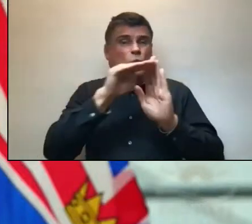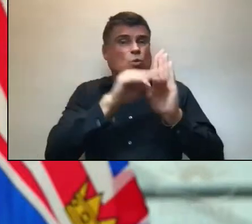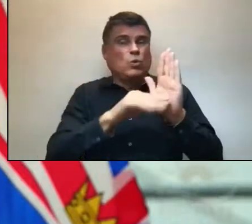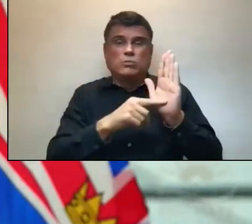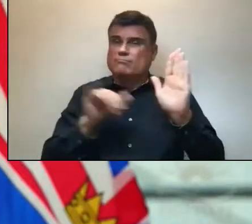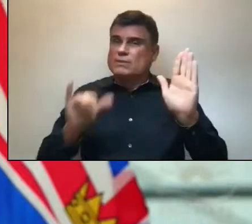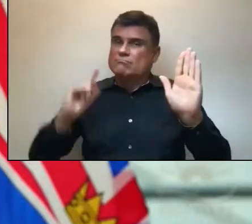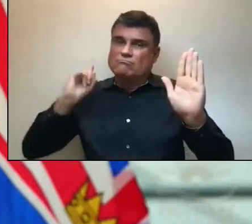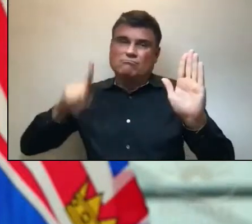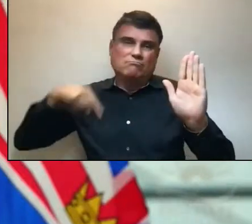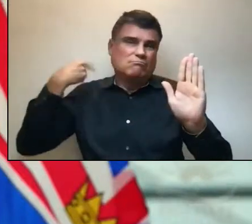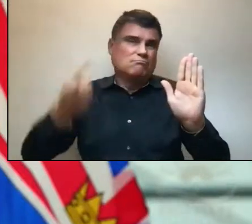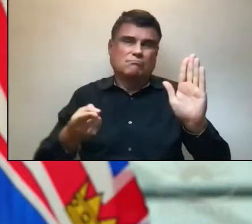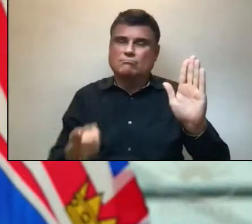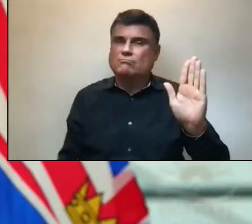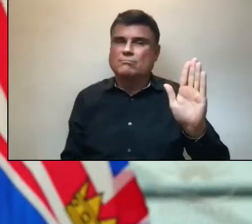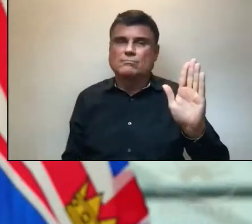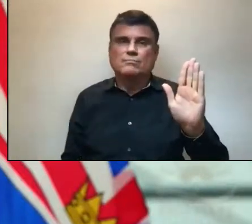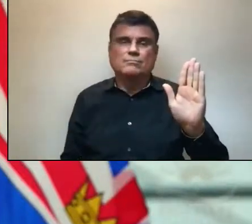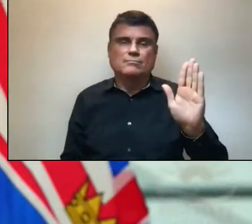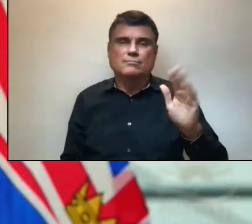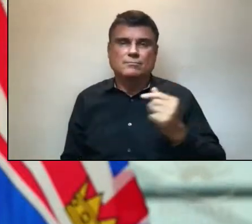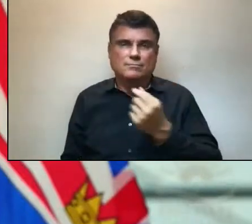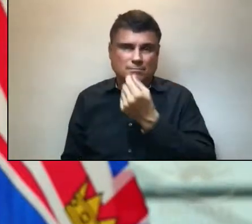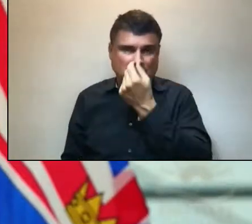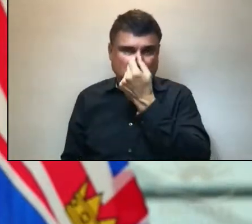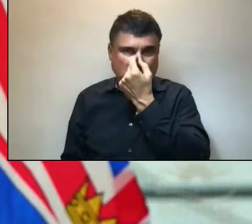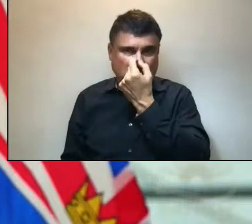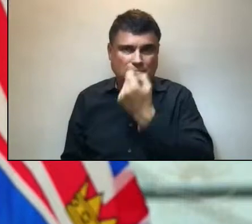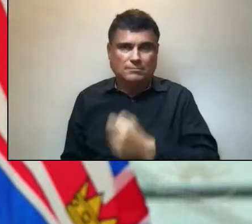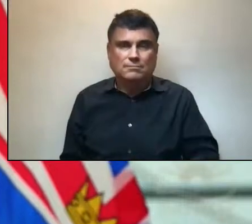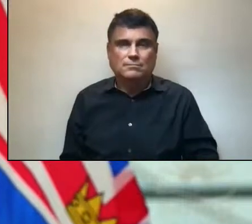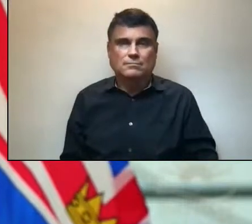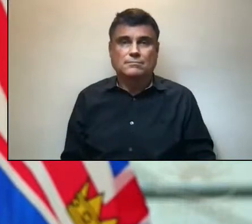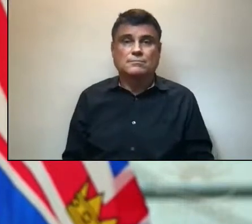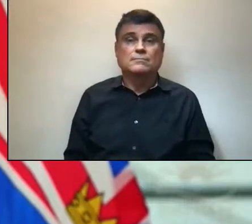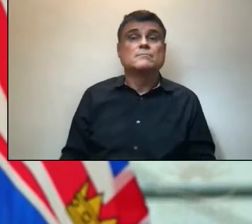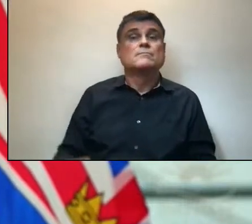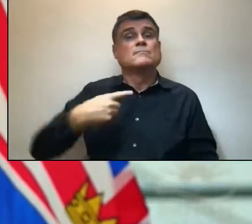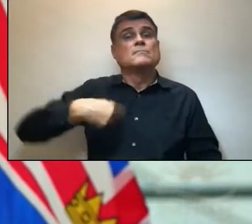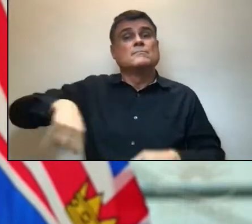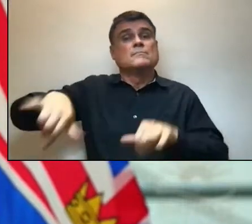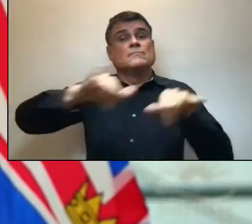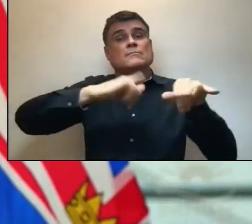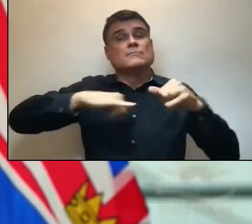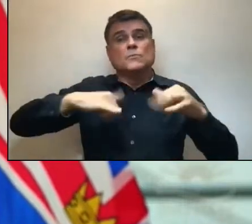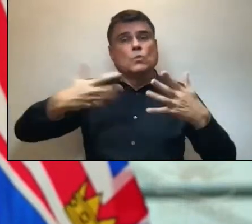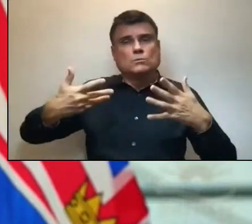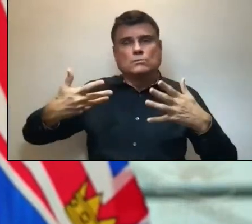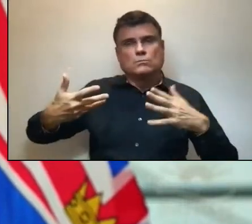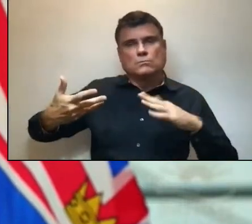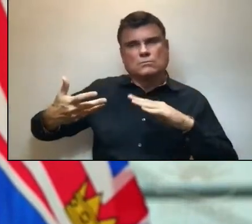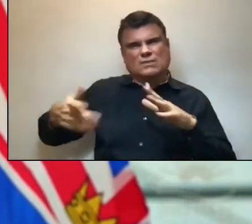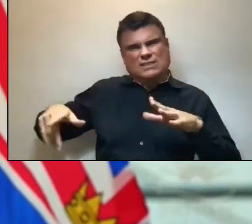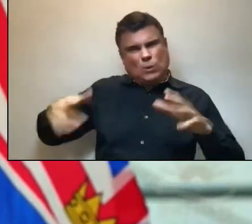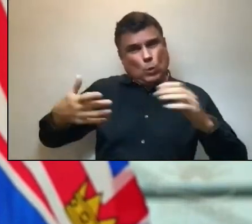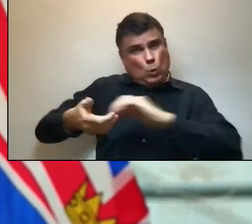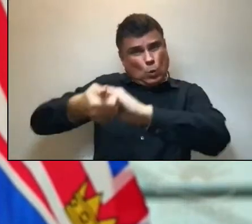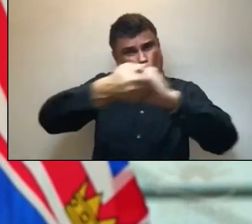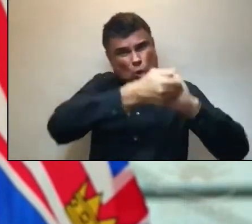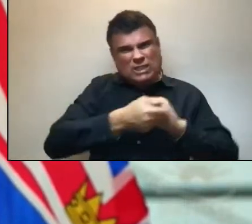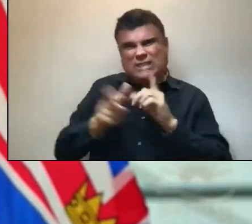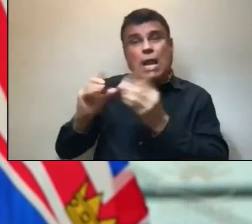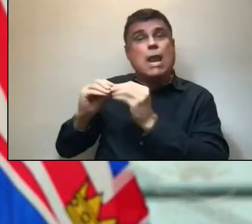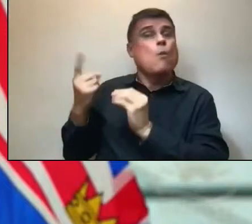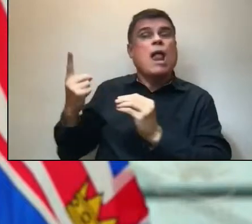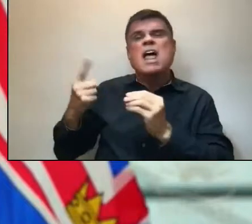We have a common foe, as we have across the country. We know that. The experience here in BC, when and how the virus